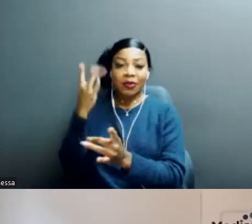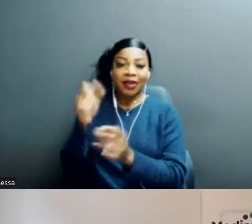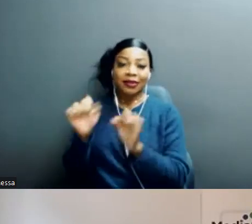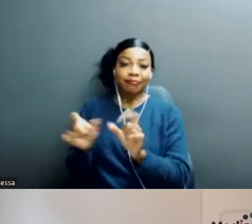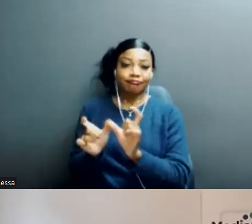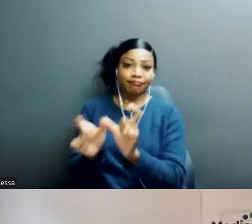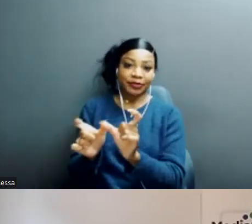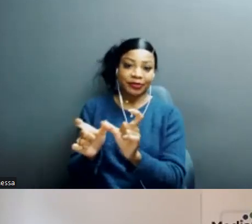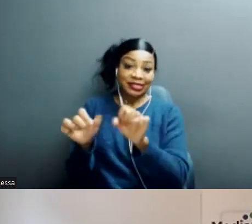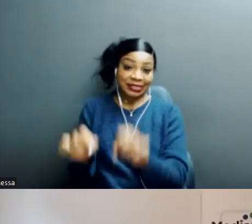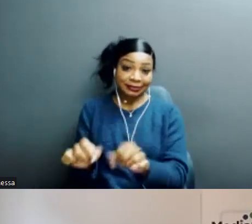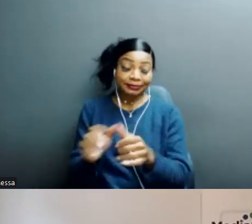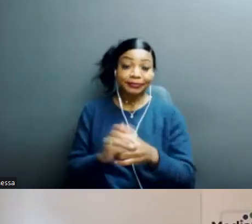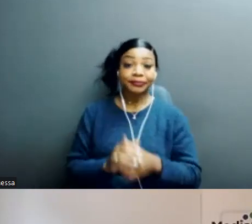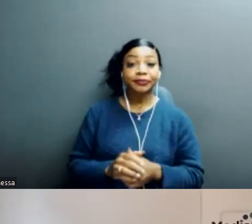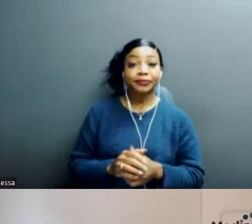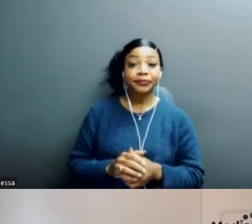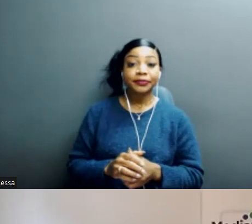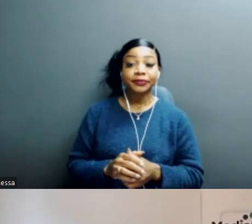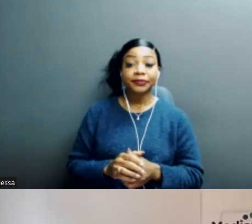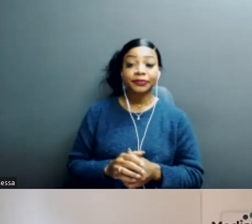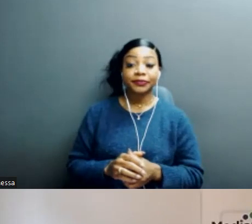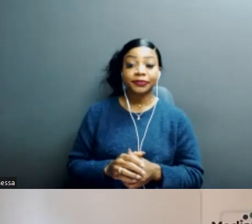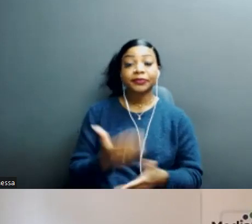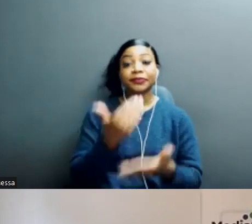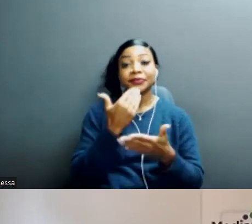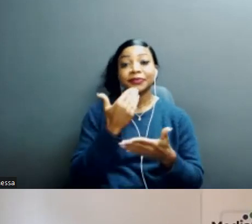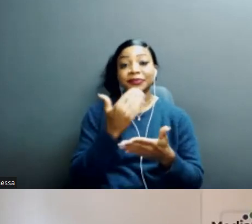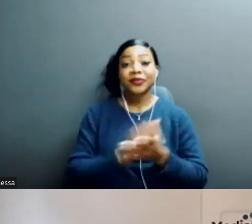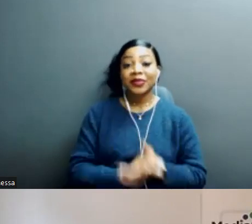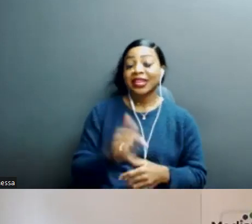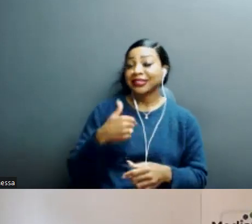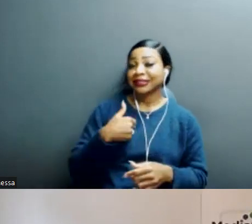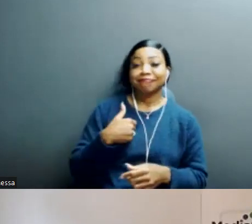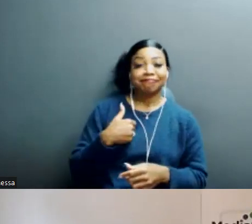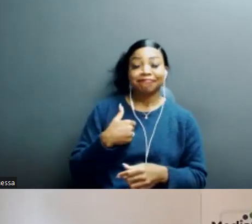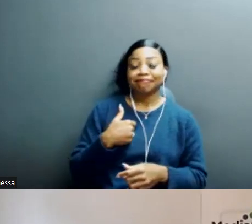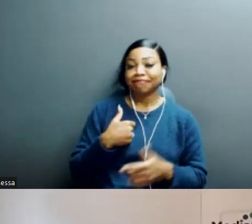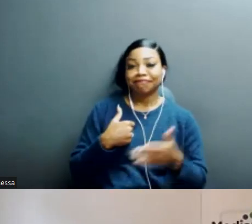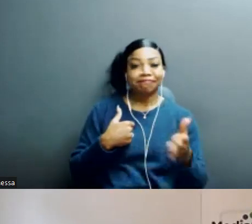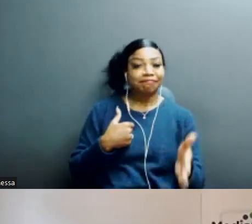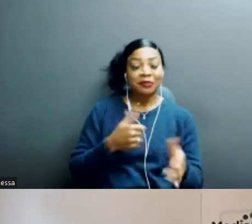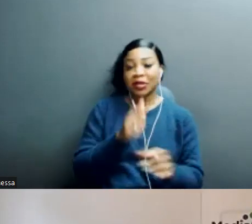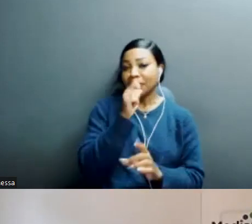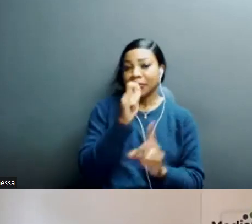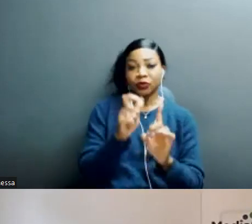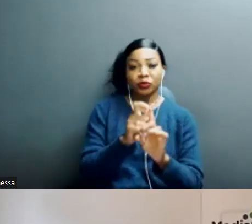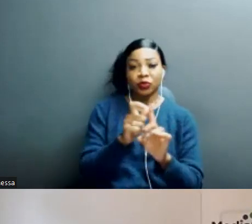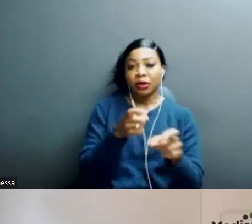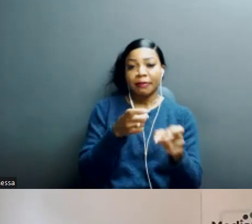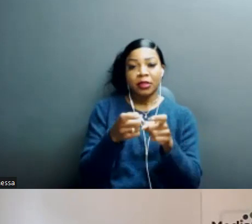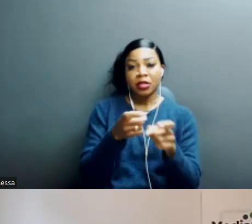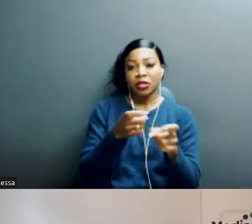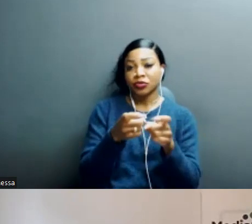Pro tip thank you very much and I can personally will never say enough good about password managers they've really